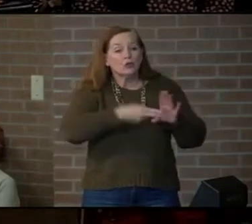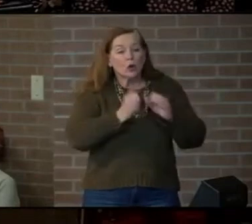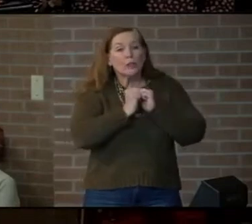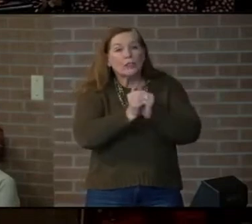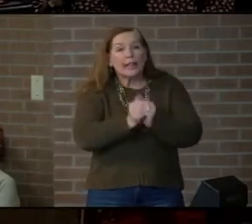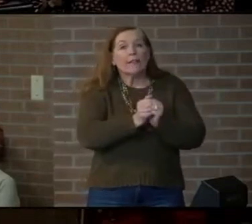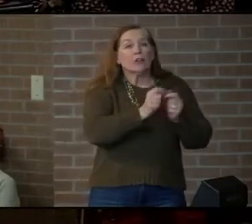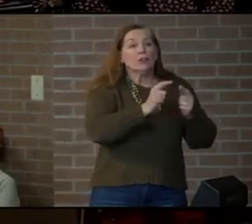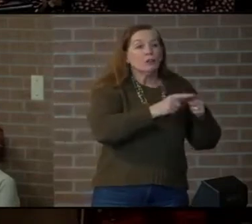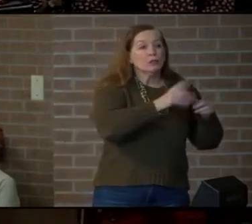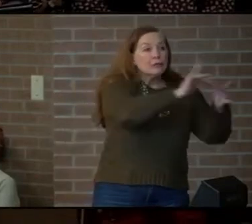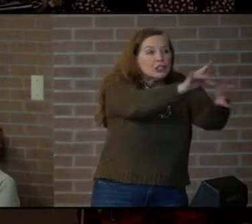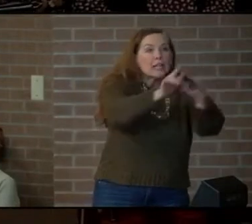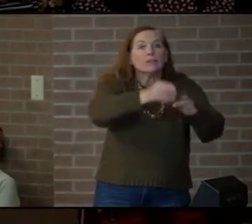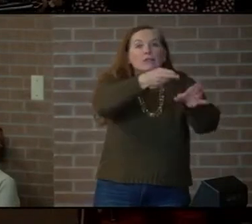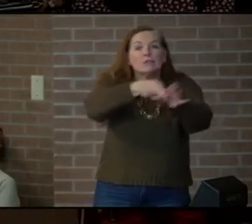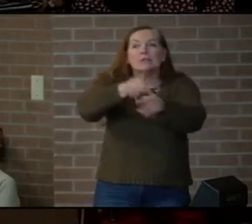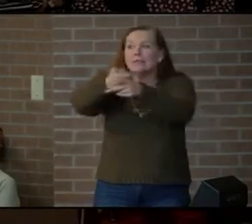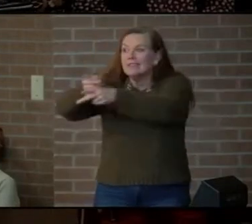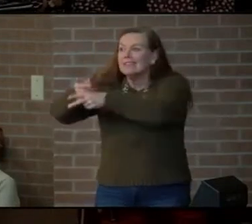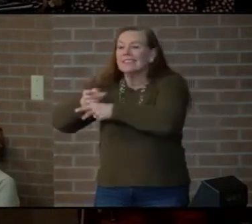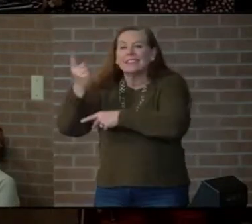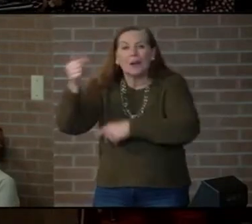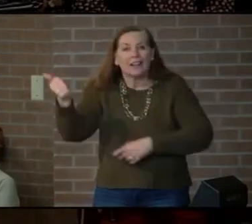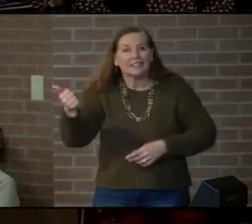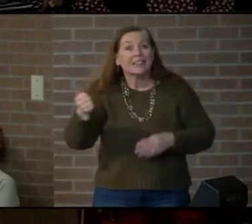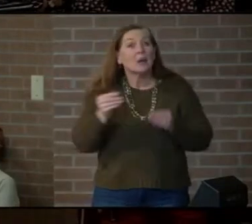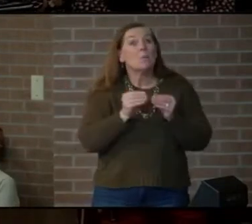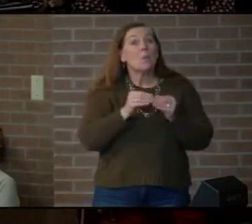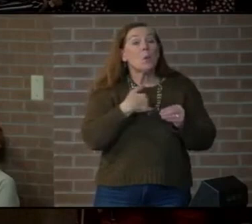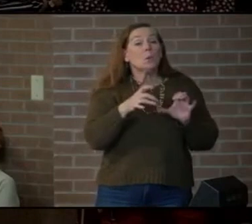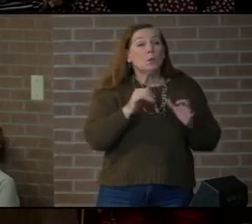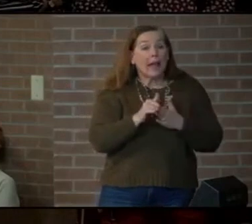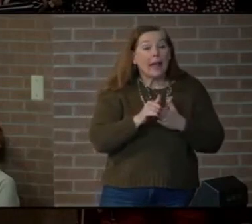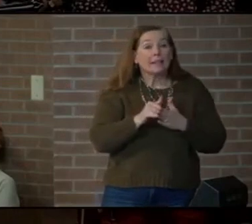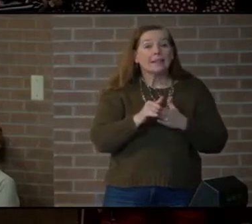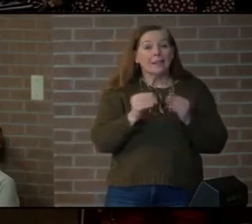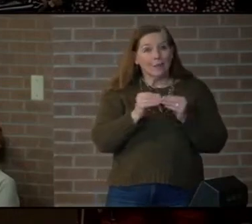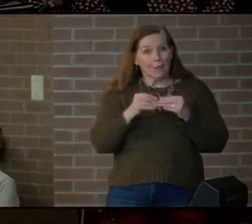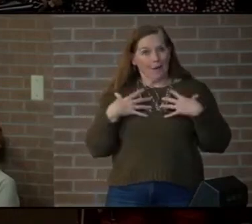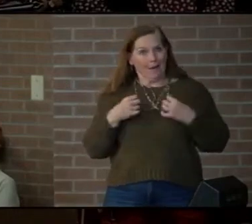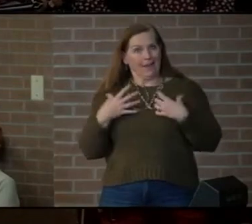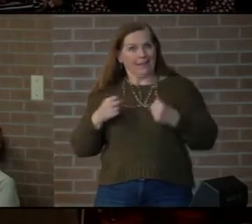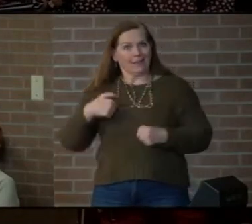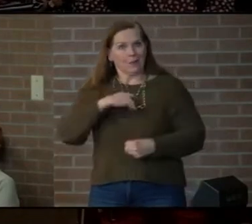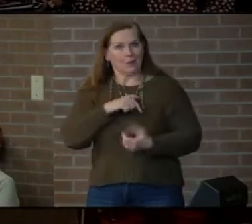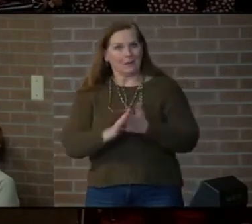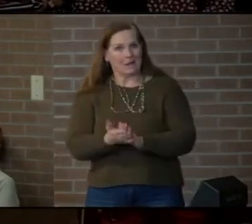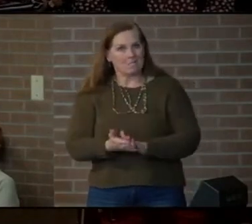nurture someone else. And that the more we do that, actually the healthier we become.